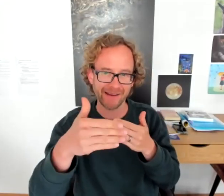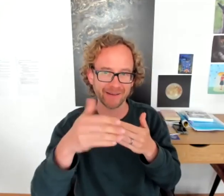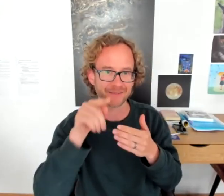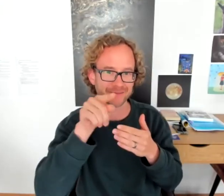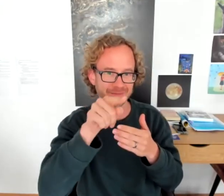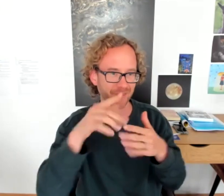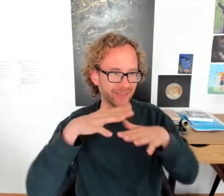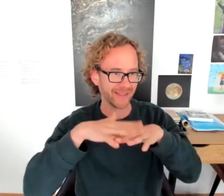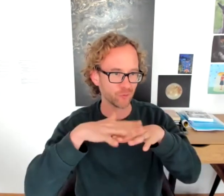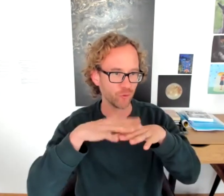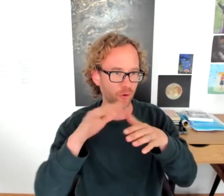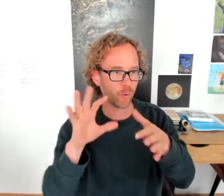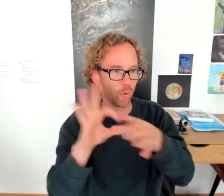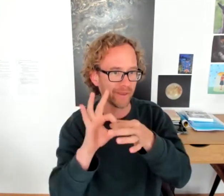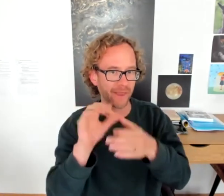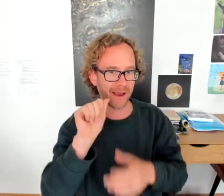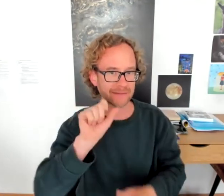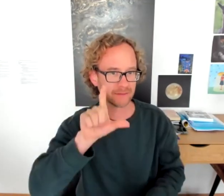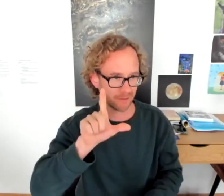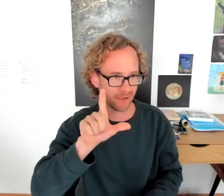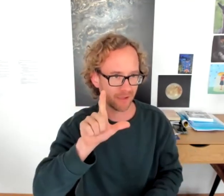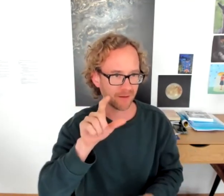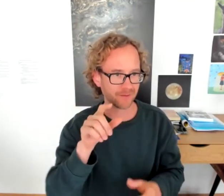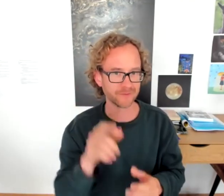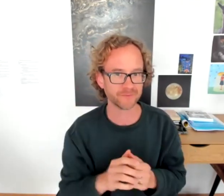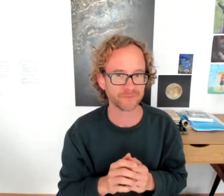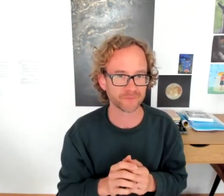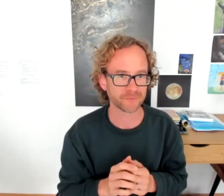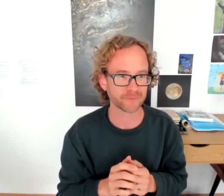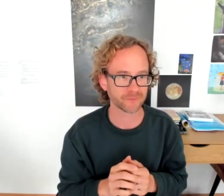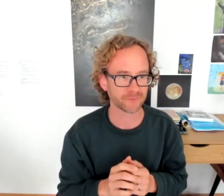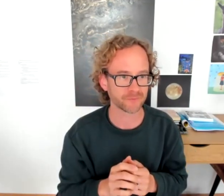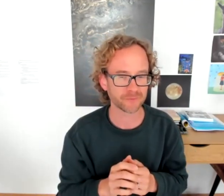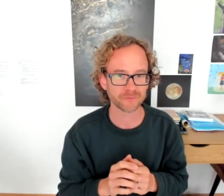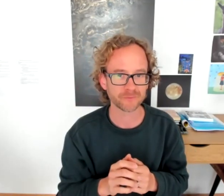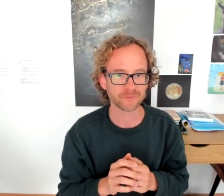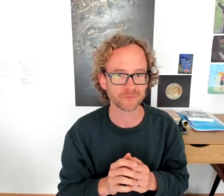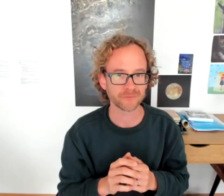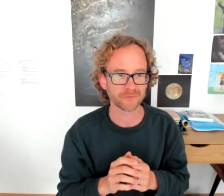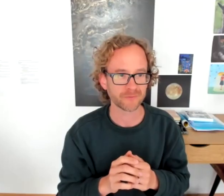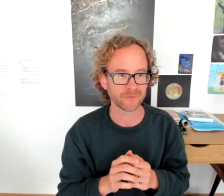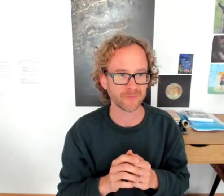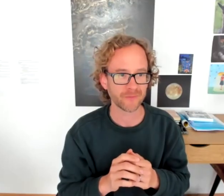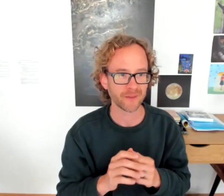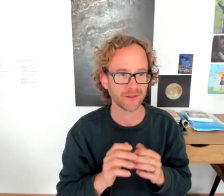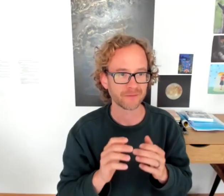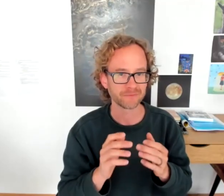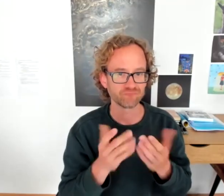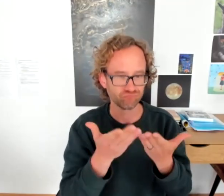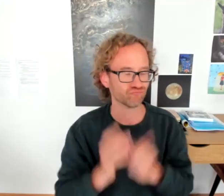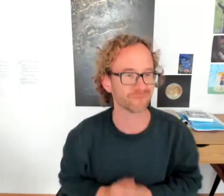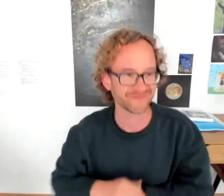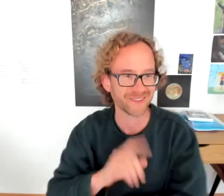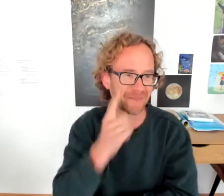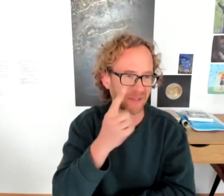the short path network, right? The average short path network in ASL.